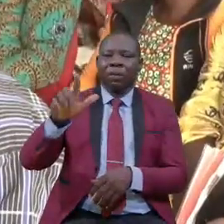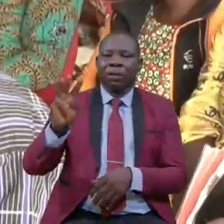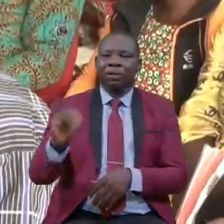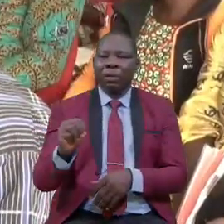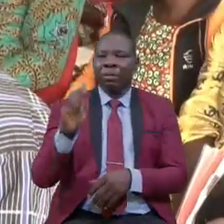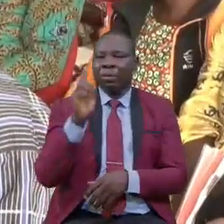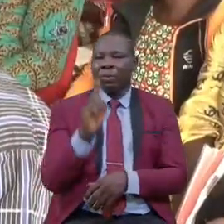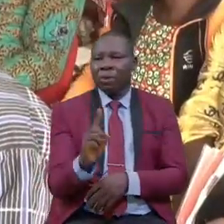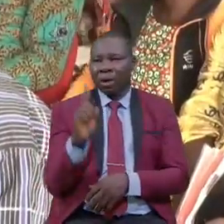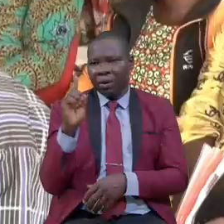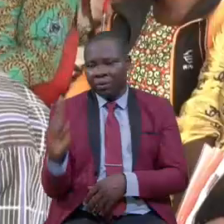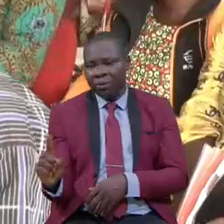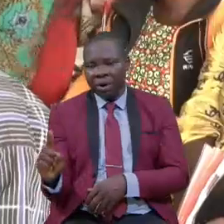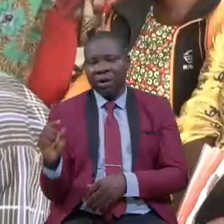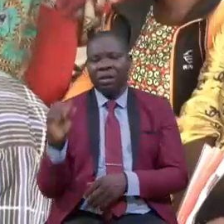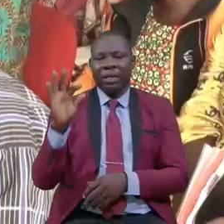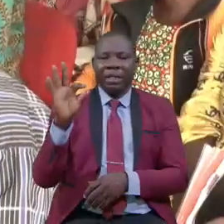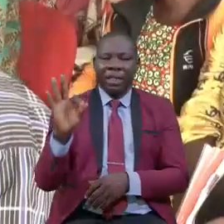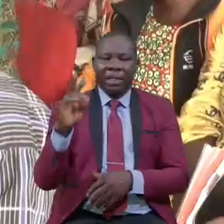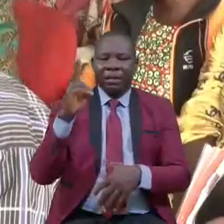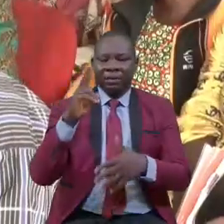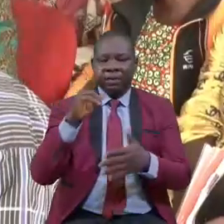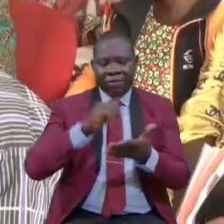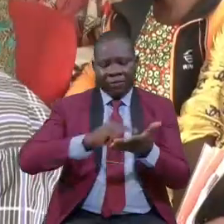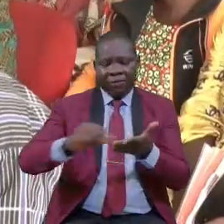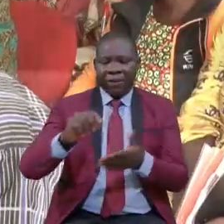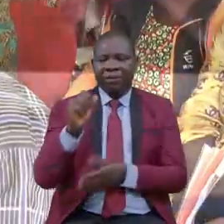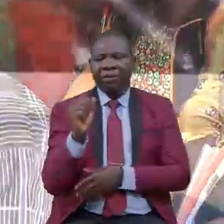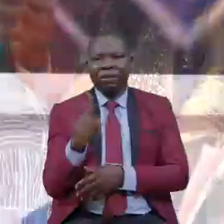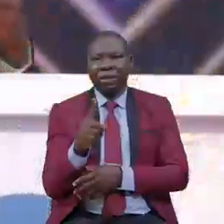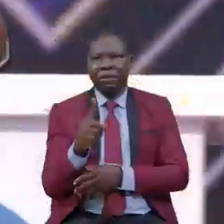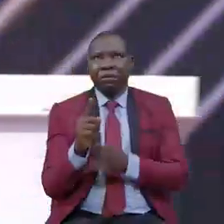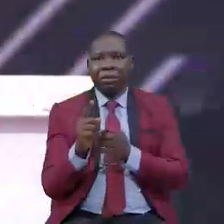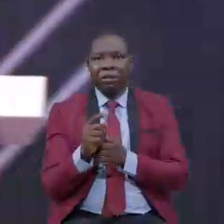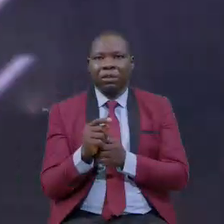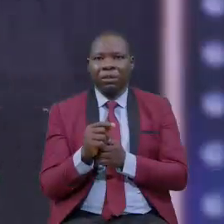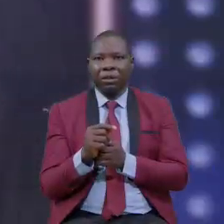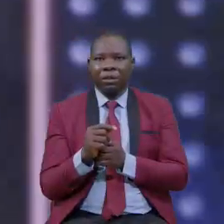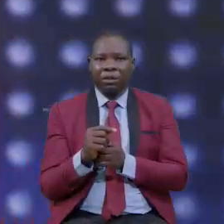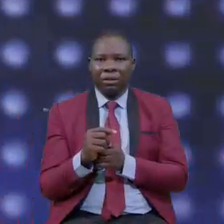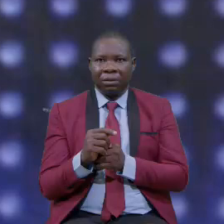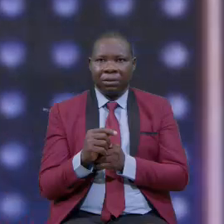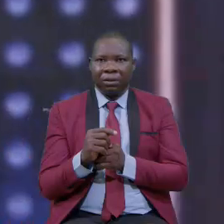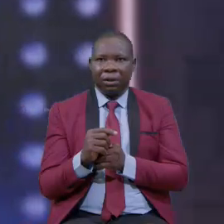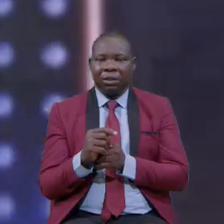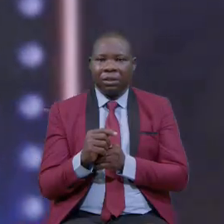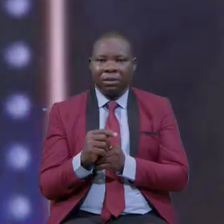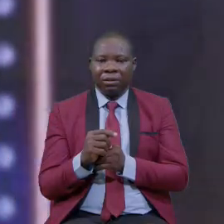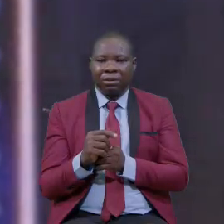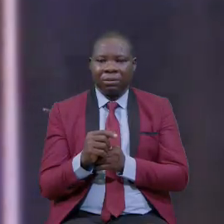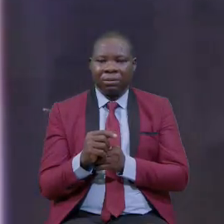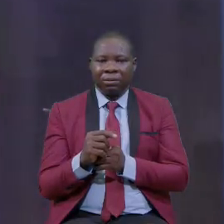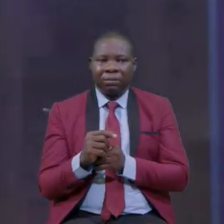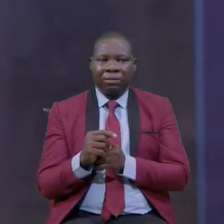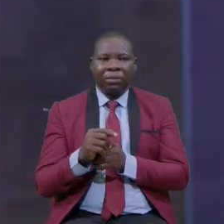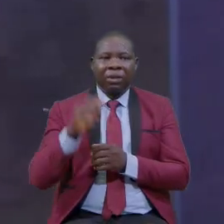11 Psalm 1 1 19 verse 11 it says Thy word have I